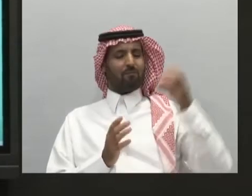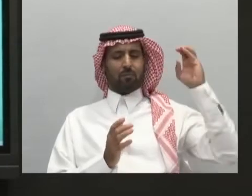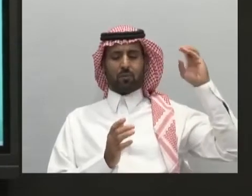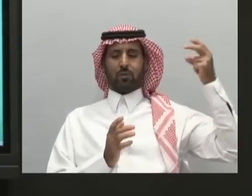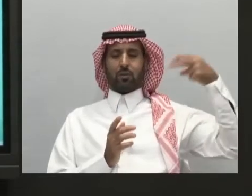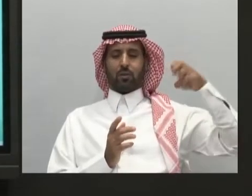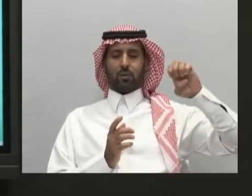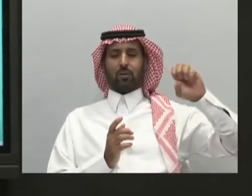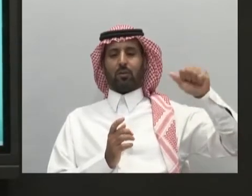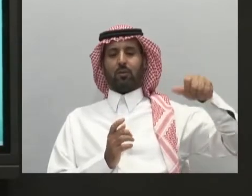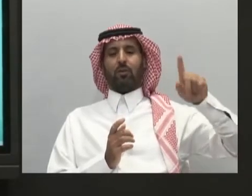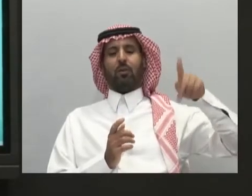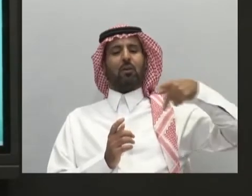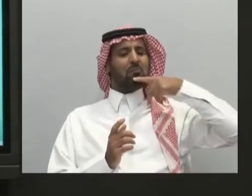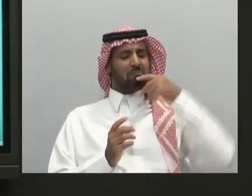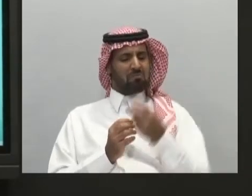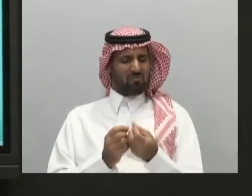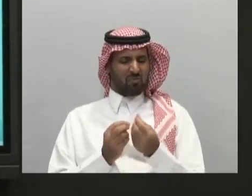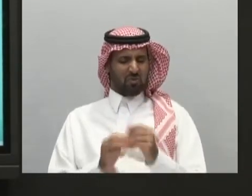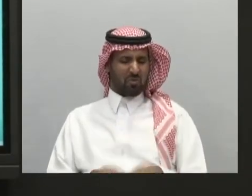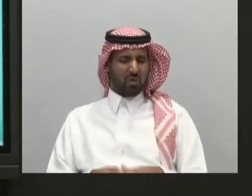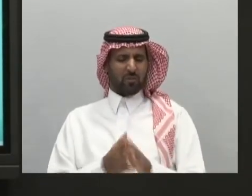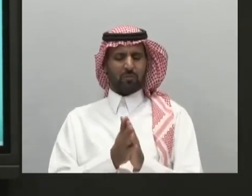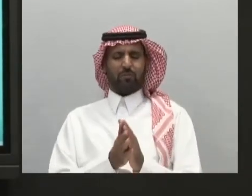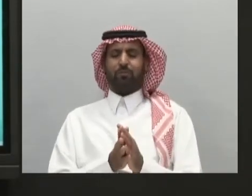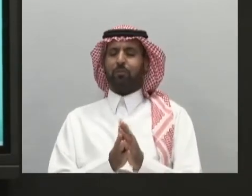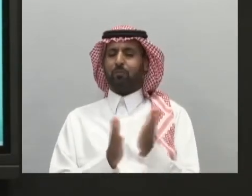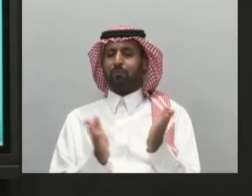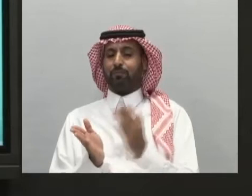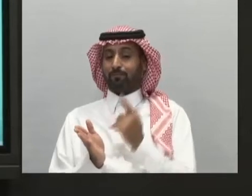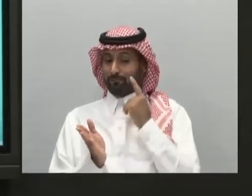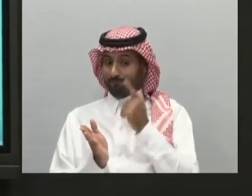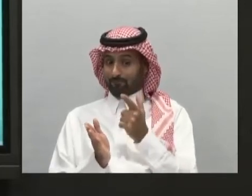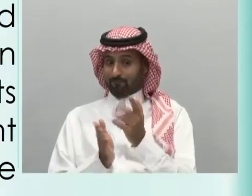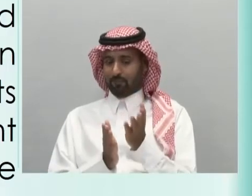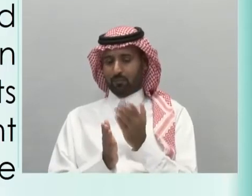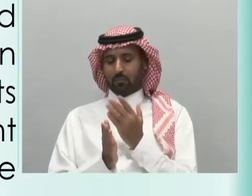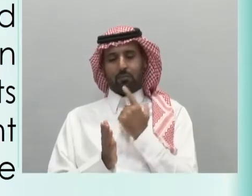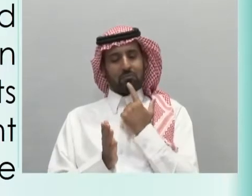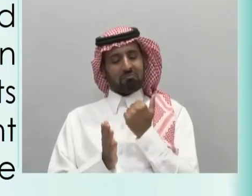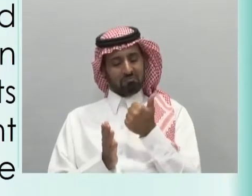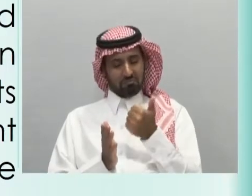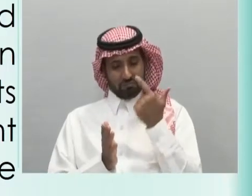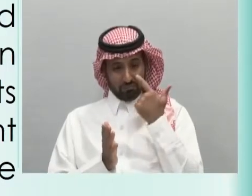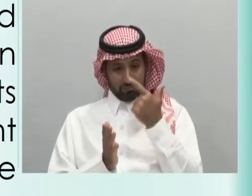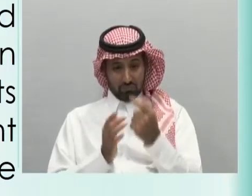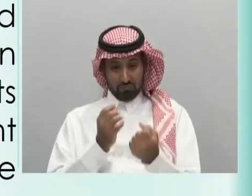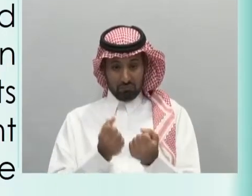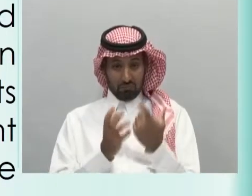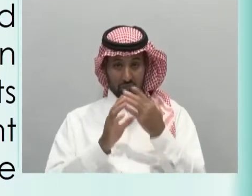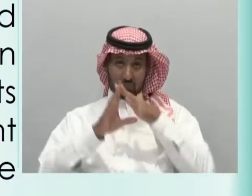house. And it is the second thing, in my opinion. I like it very much because I can stay in